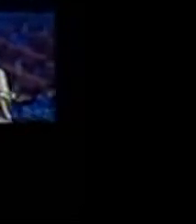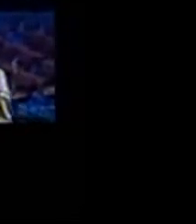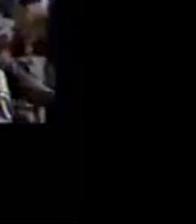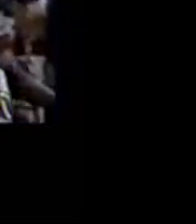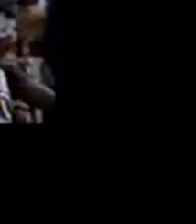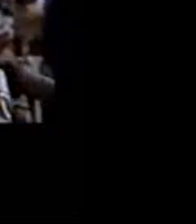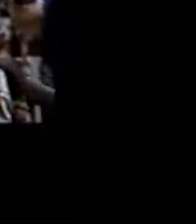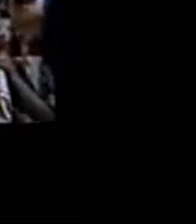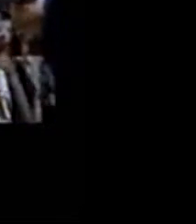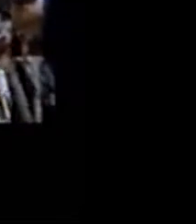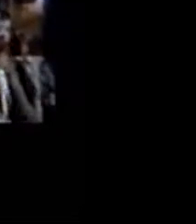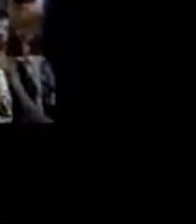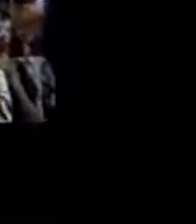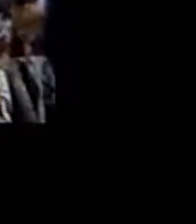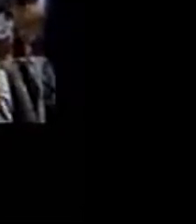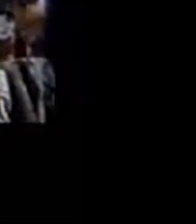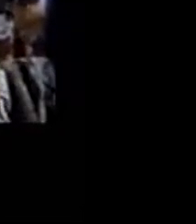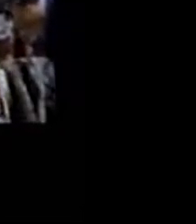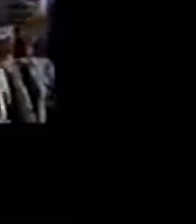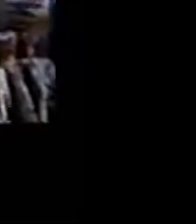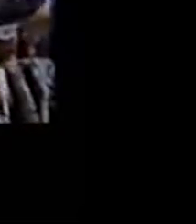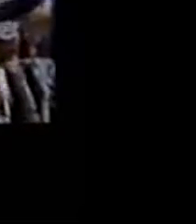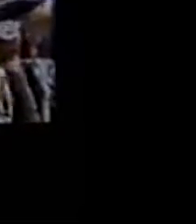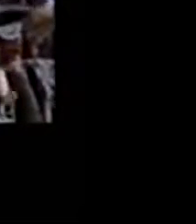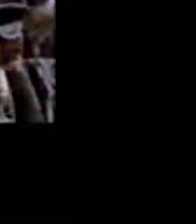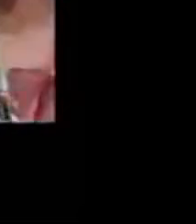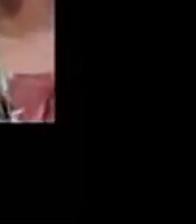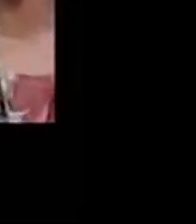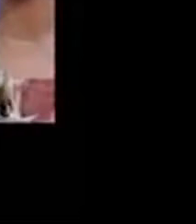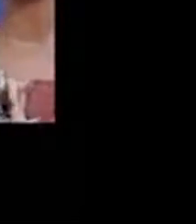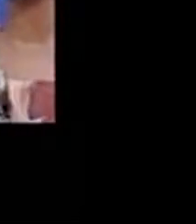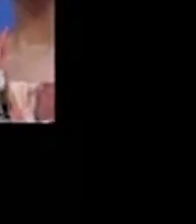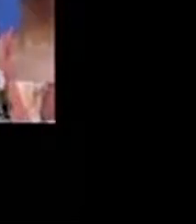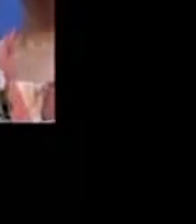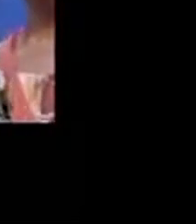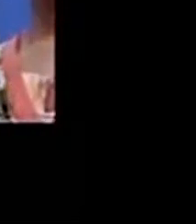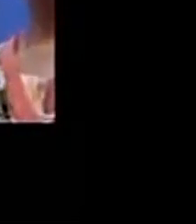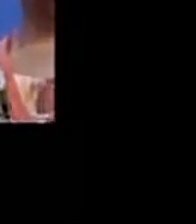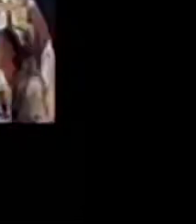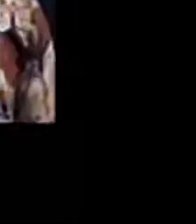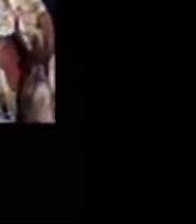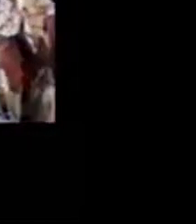what if I did just asking for the ladies